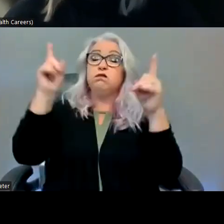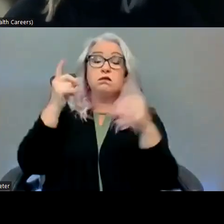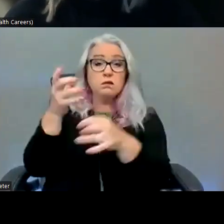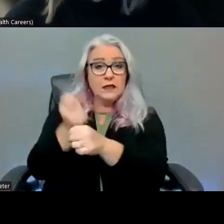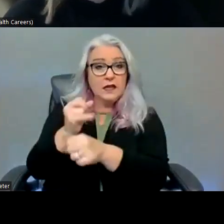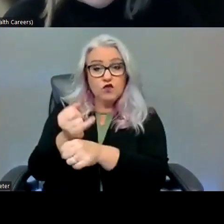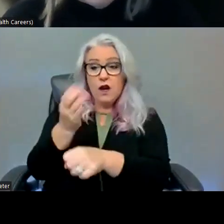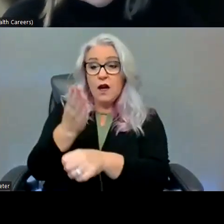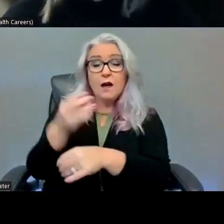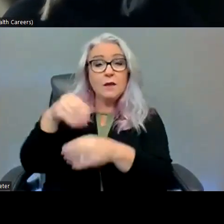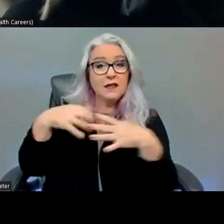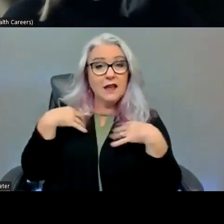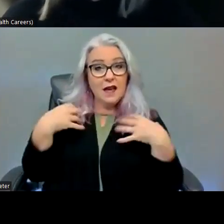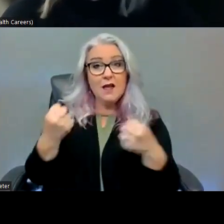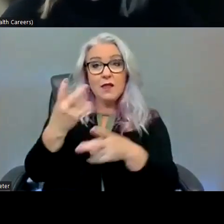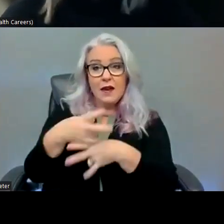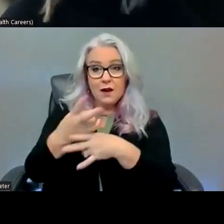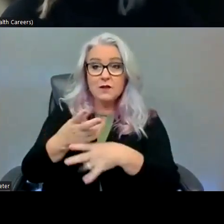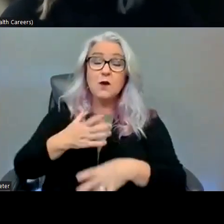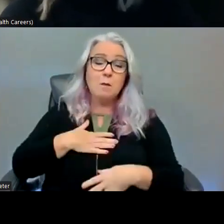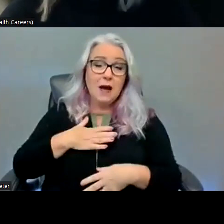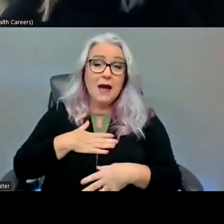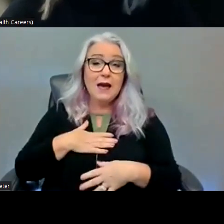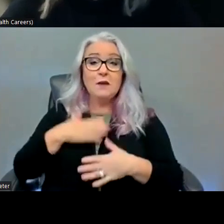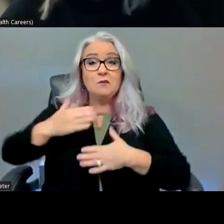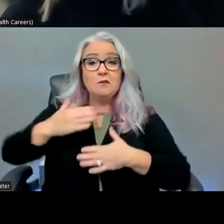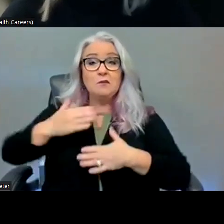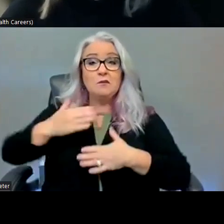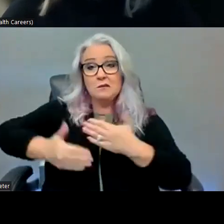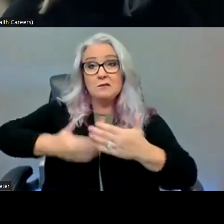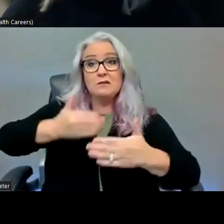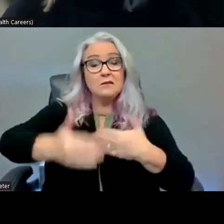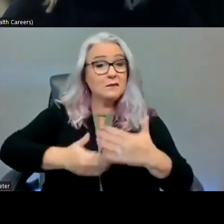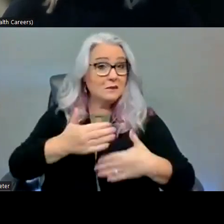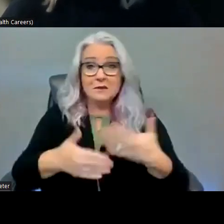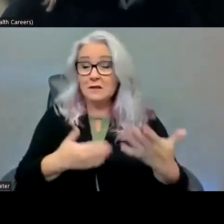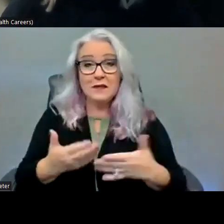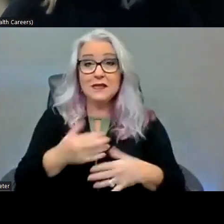that tells you a little bit about my journey. It isn't always linear. It isn't always